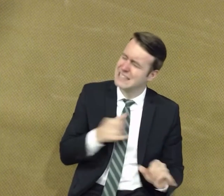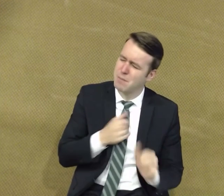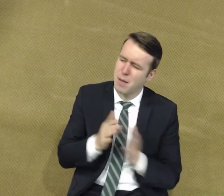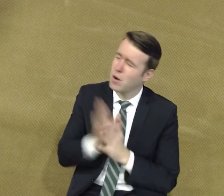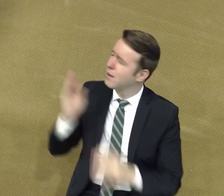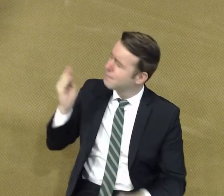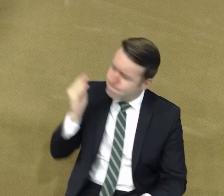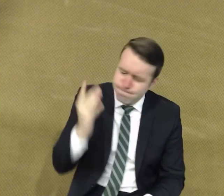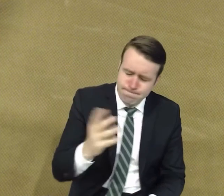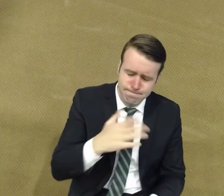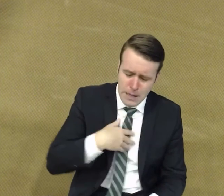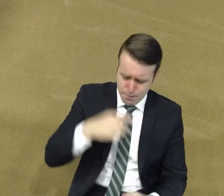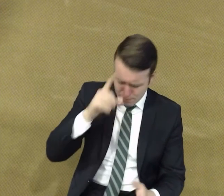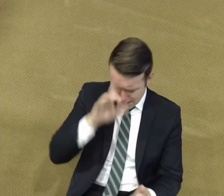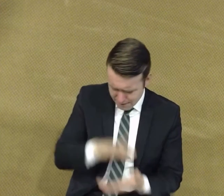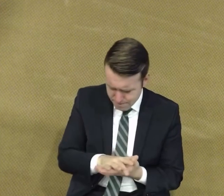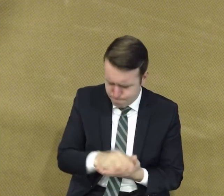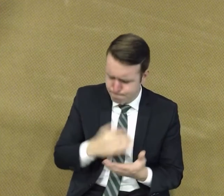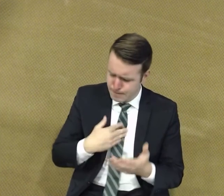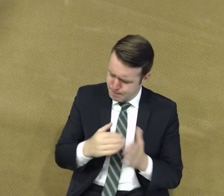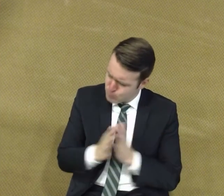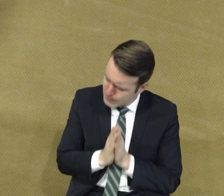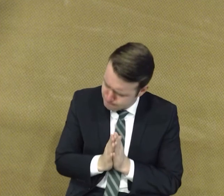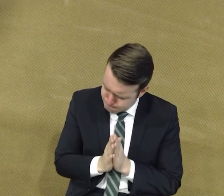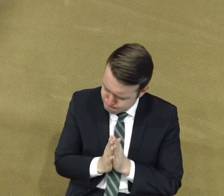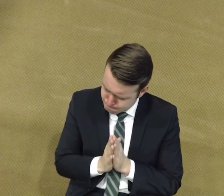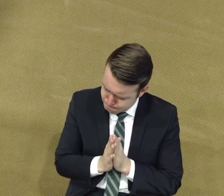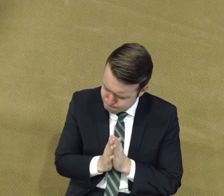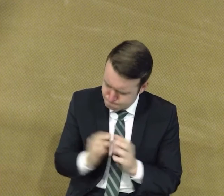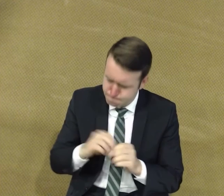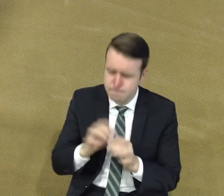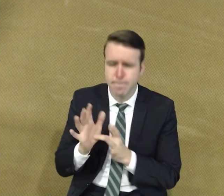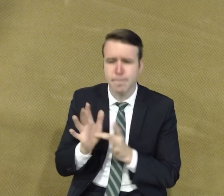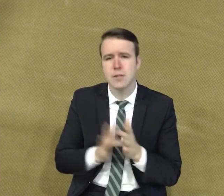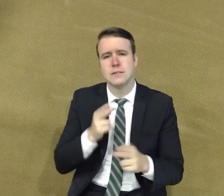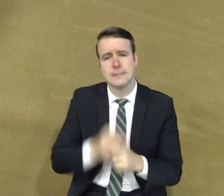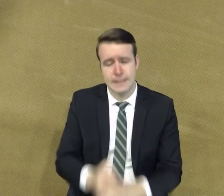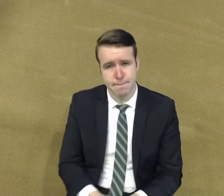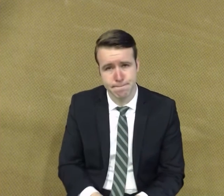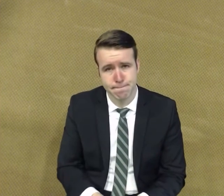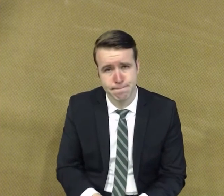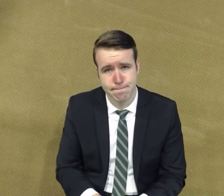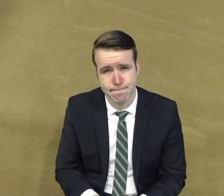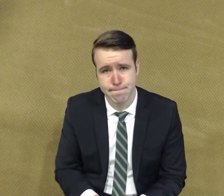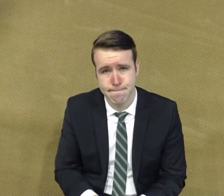I believe you. I pray in Jesus' name.